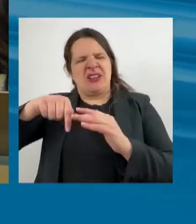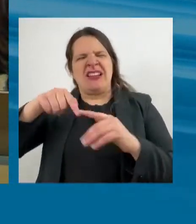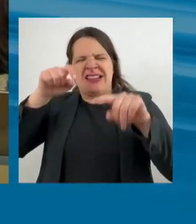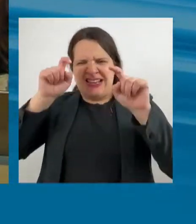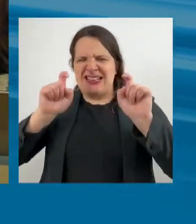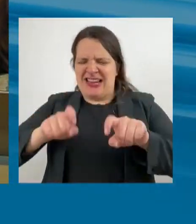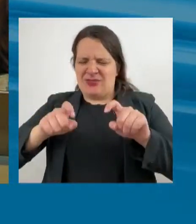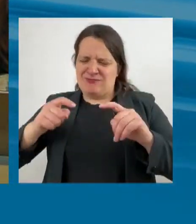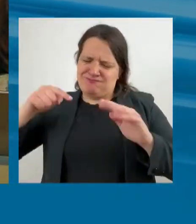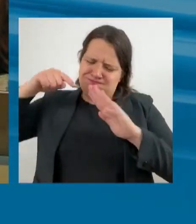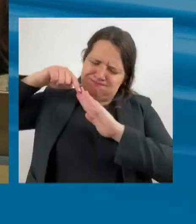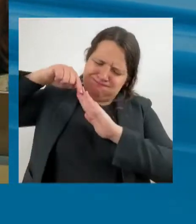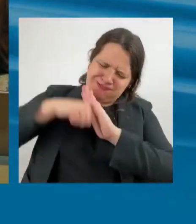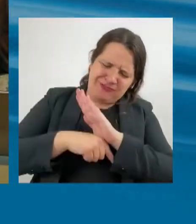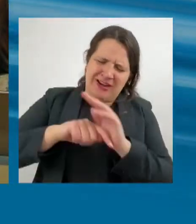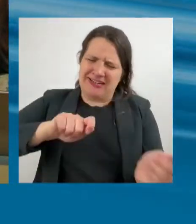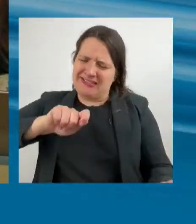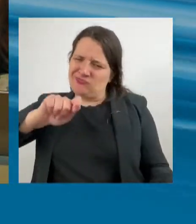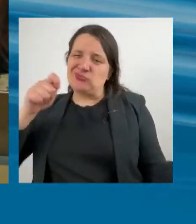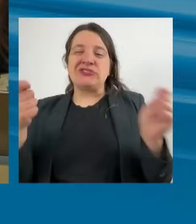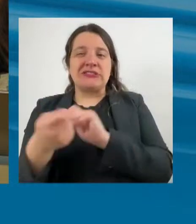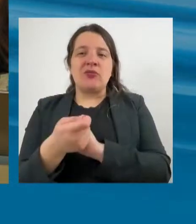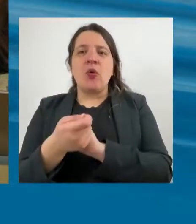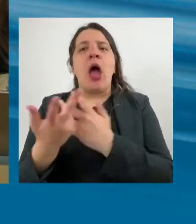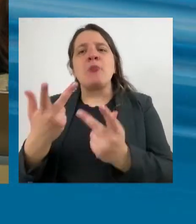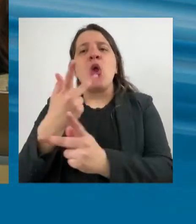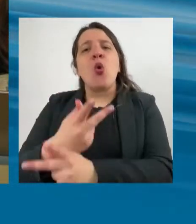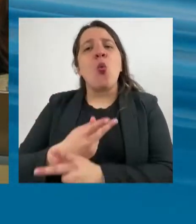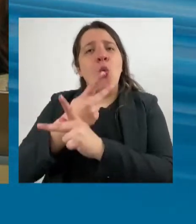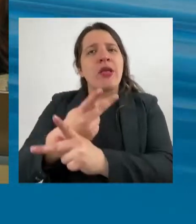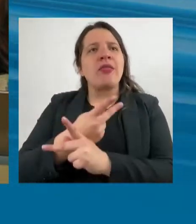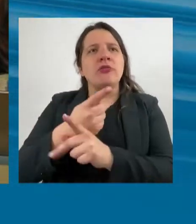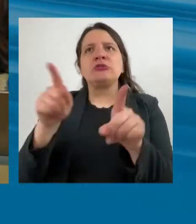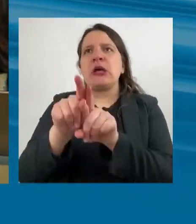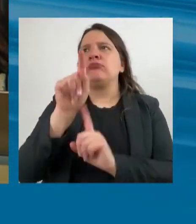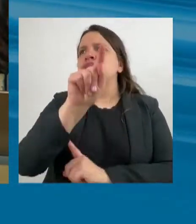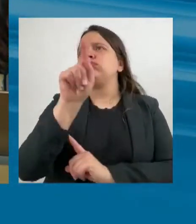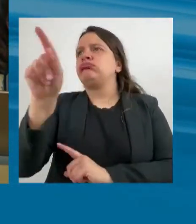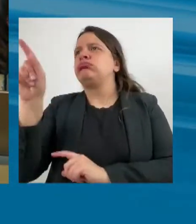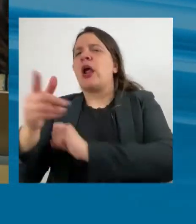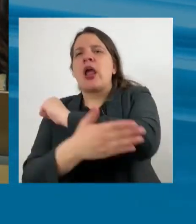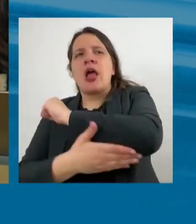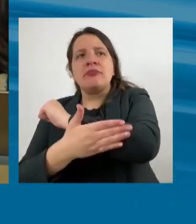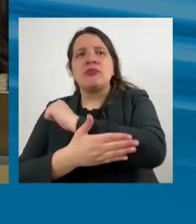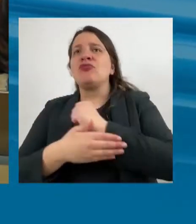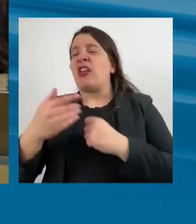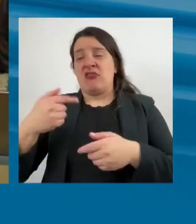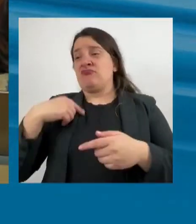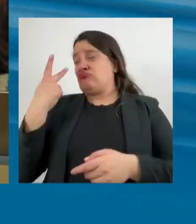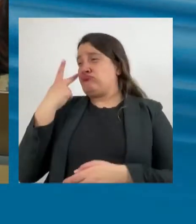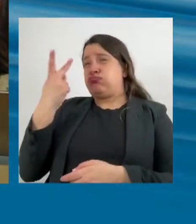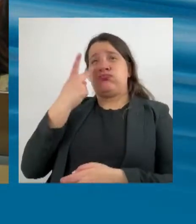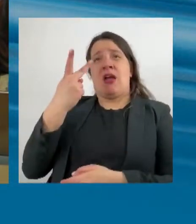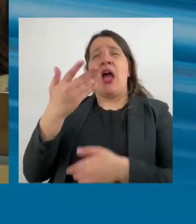deep transformation and the social reorganization of the care in our countries, and without any significant progress